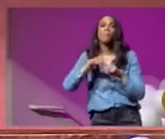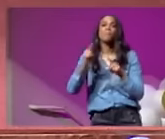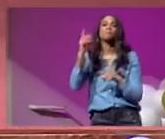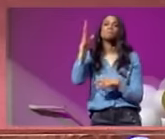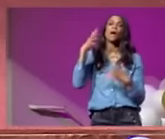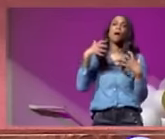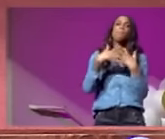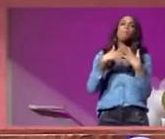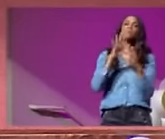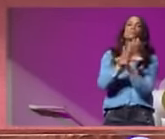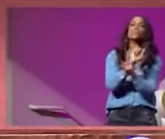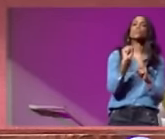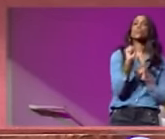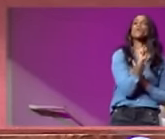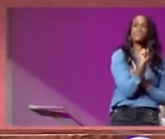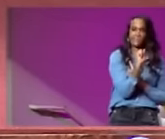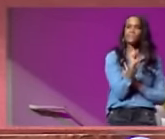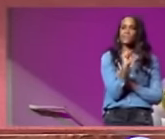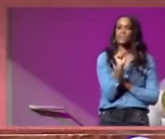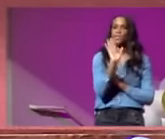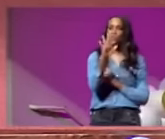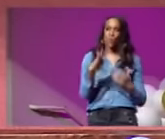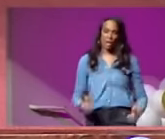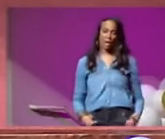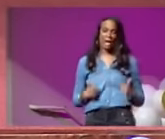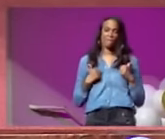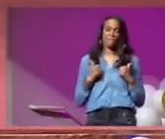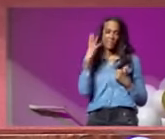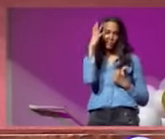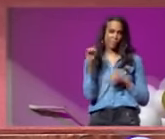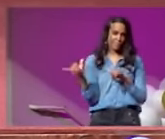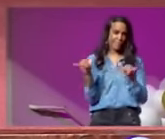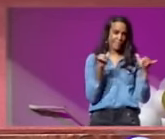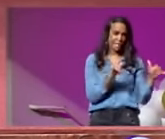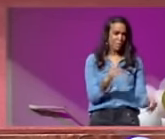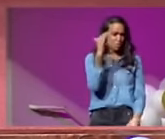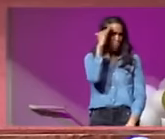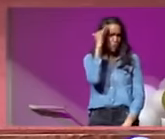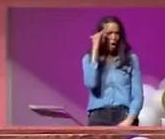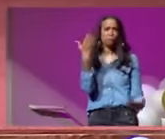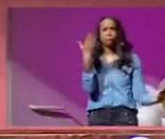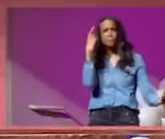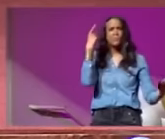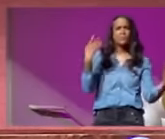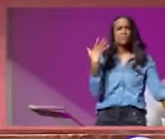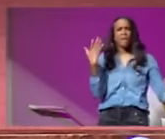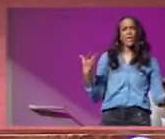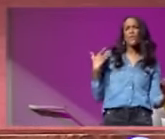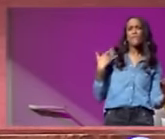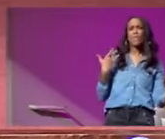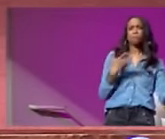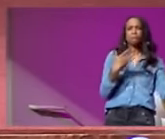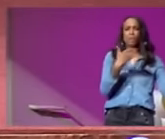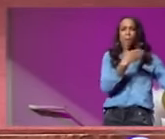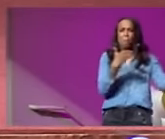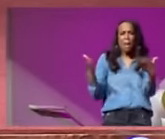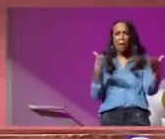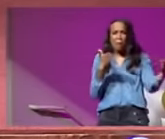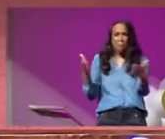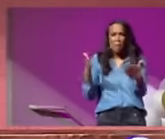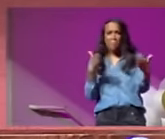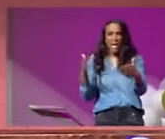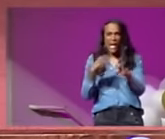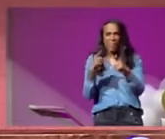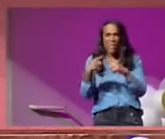I just called out your flavor because you know what it's like to make plans and then have your plans upended